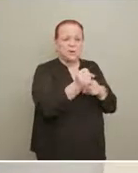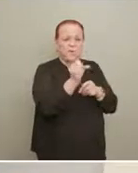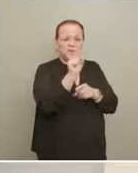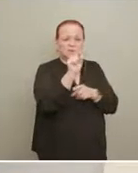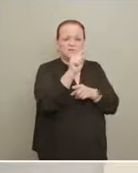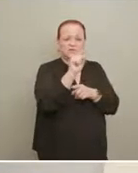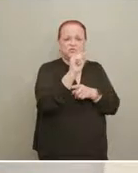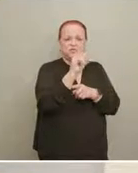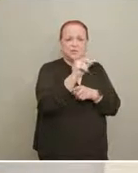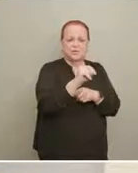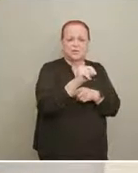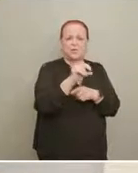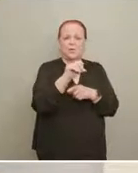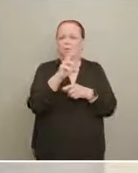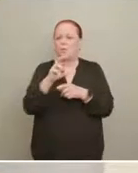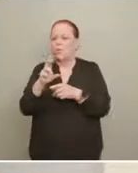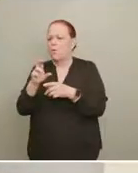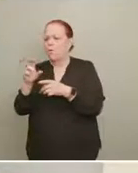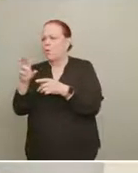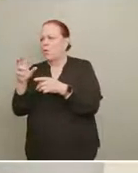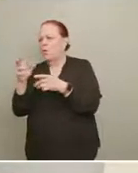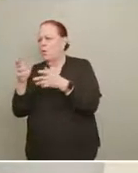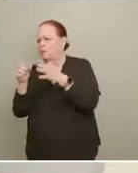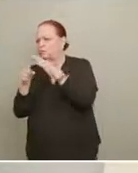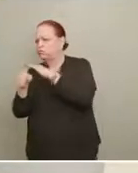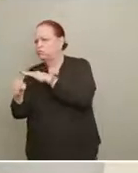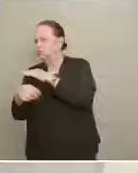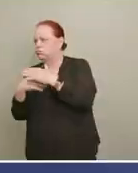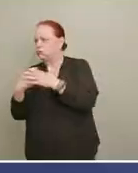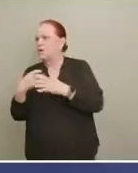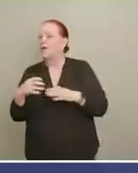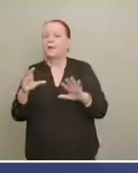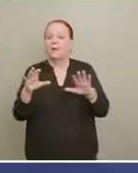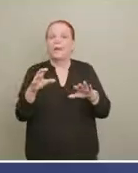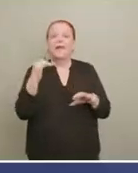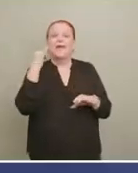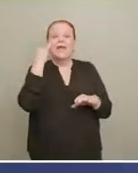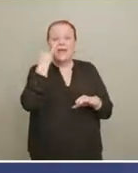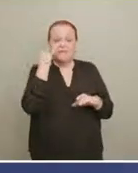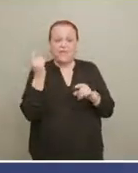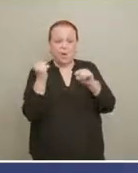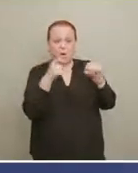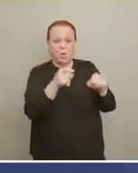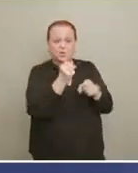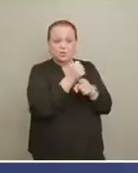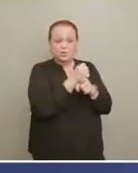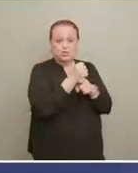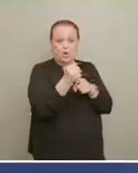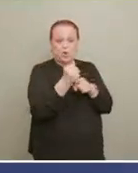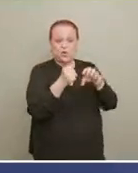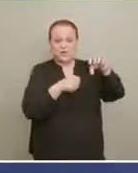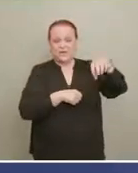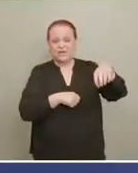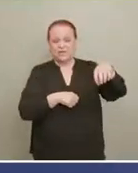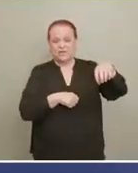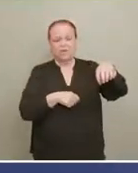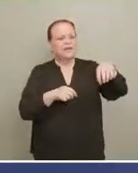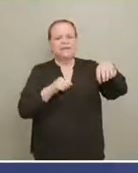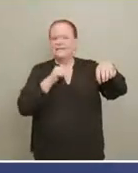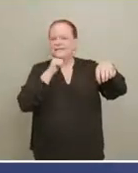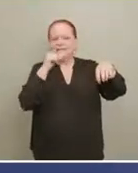charge? If they're brought to the sobering station, it's not on a criminal matter. So that's a bonus benefit as well.